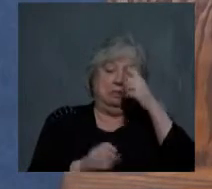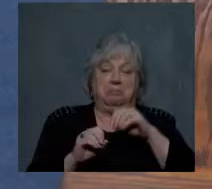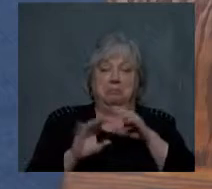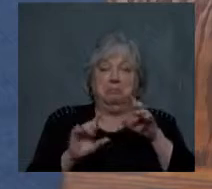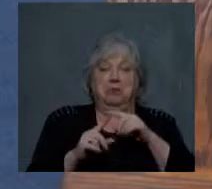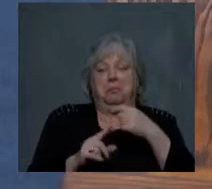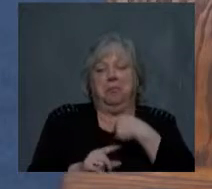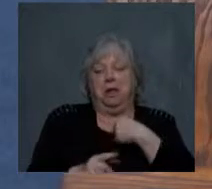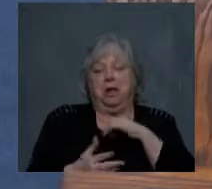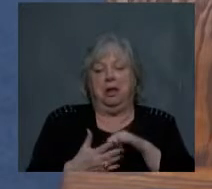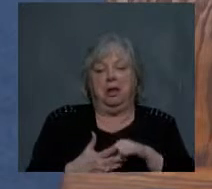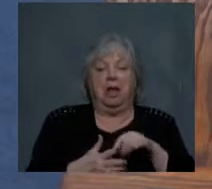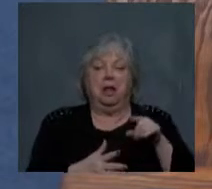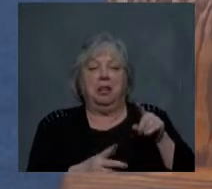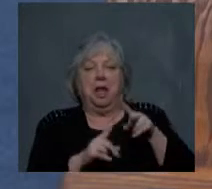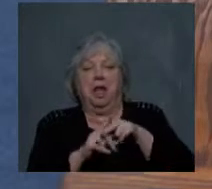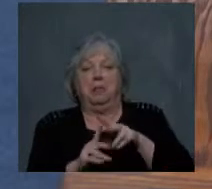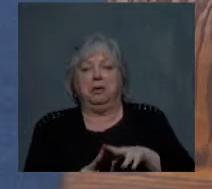they make